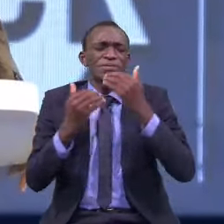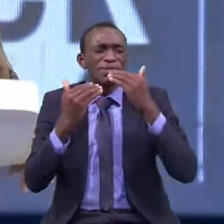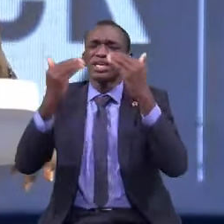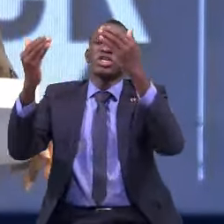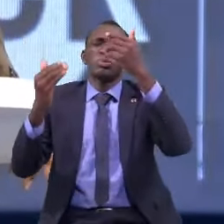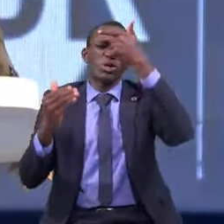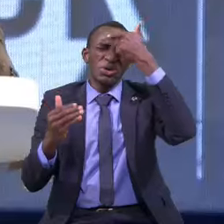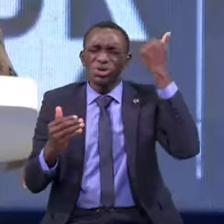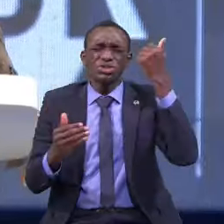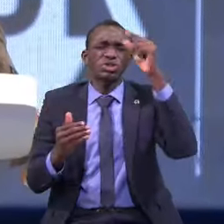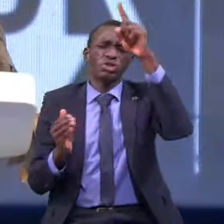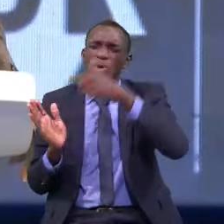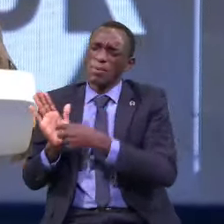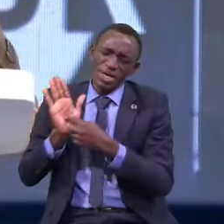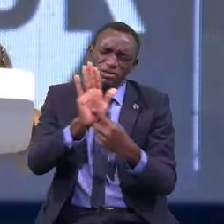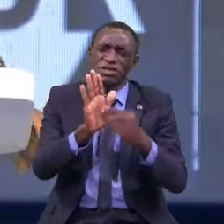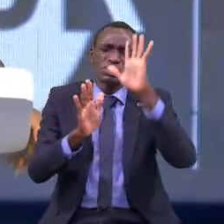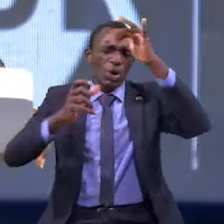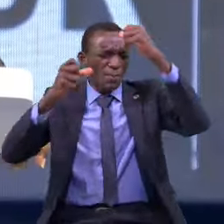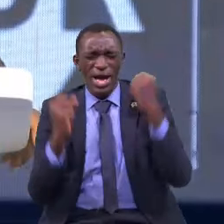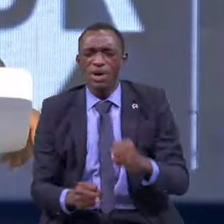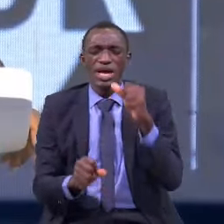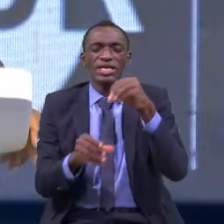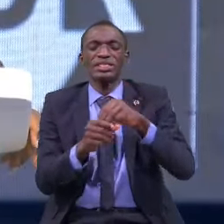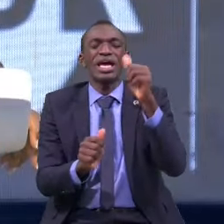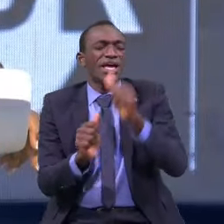because you manifest your power in every life.